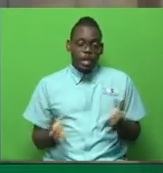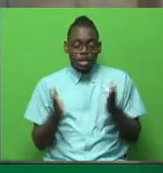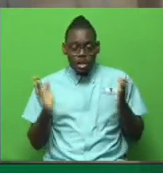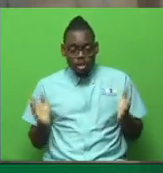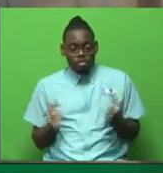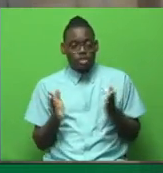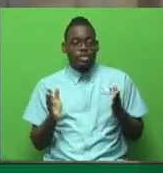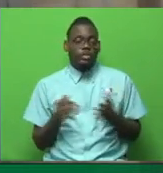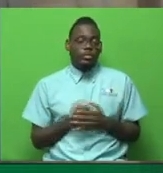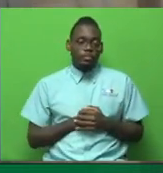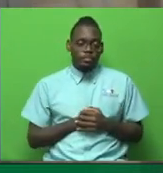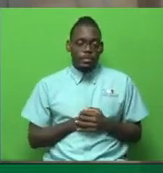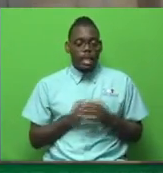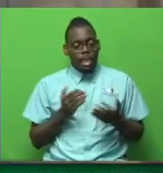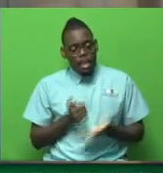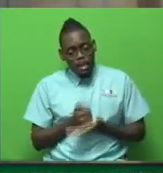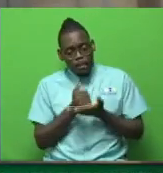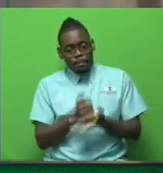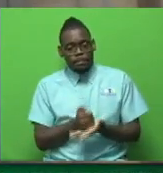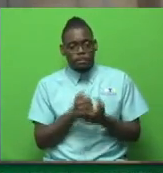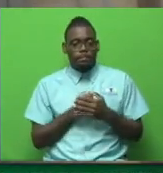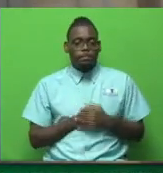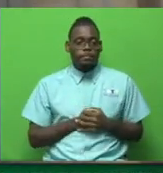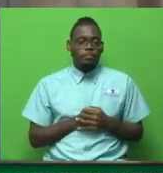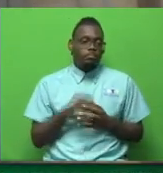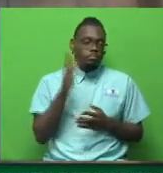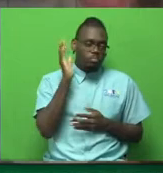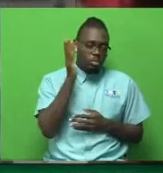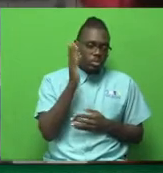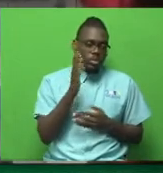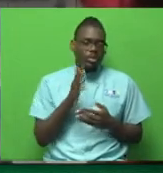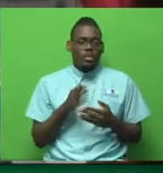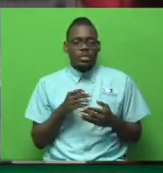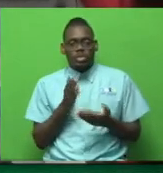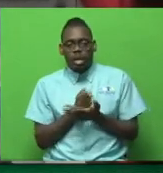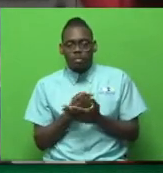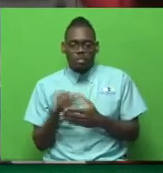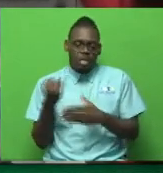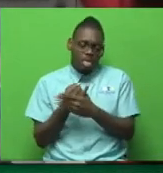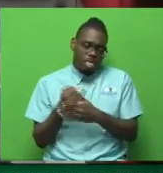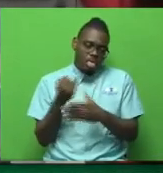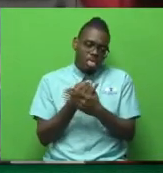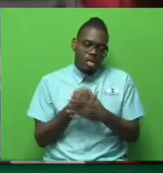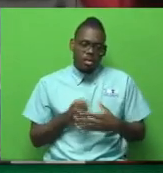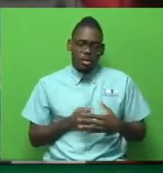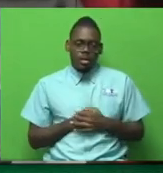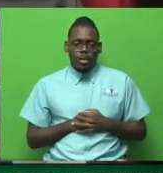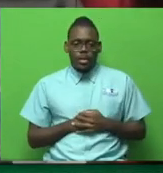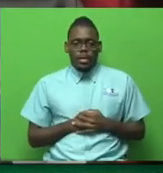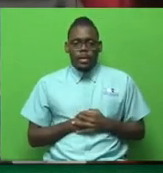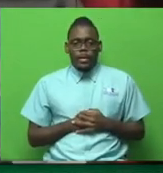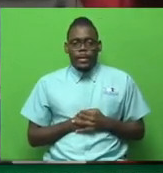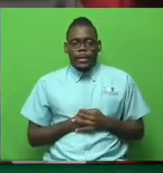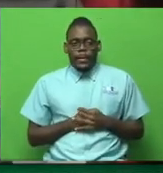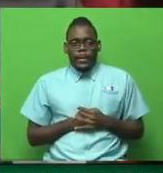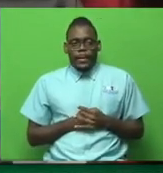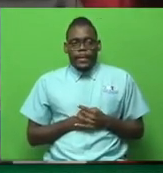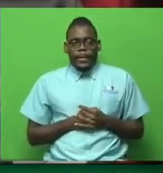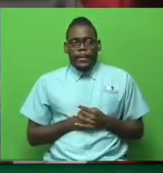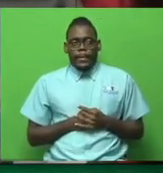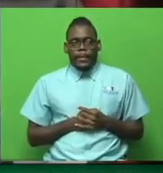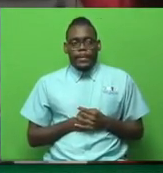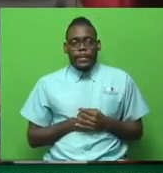please Deputy speaker please across the floor I'll try and avoid it please Deputy speaker our healthcare workers